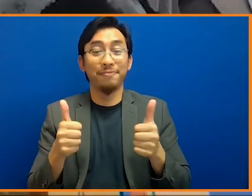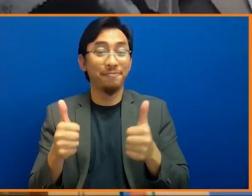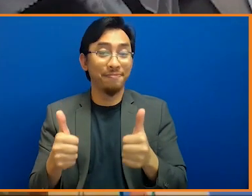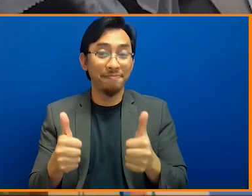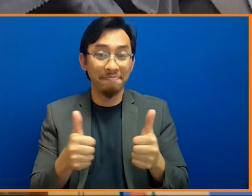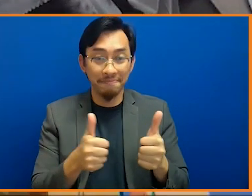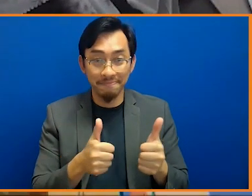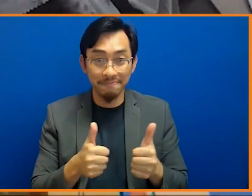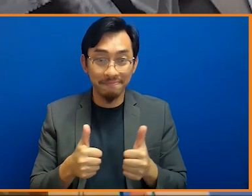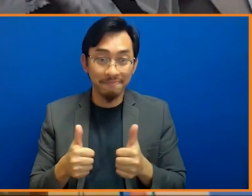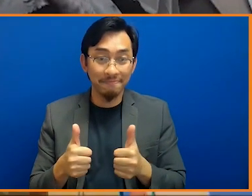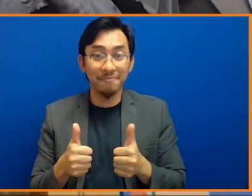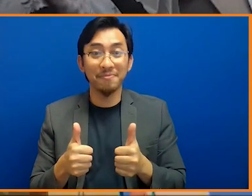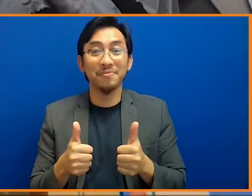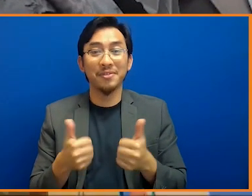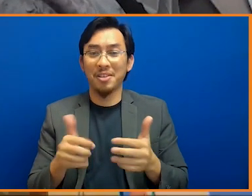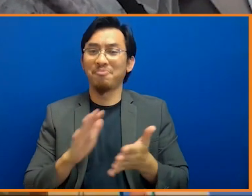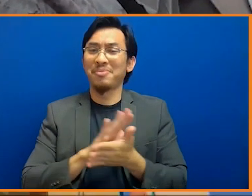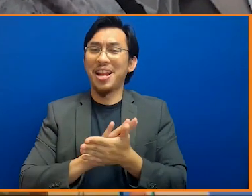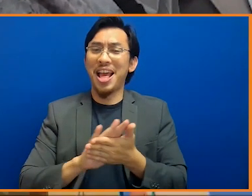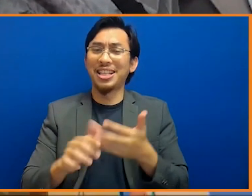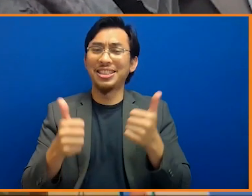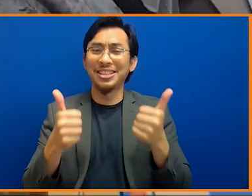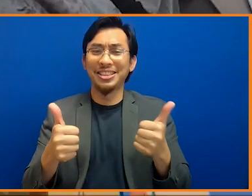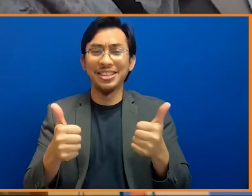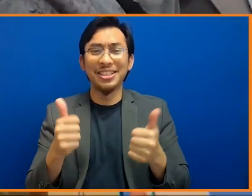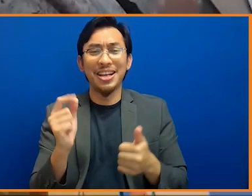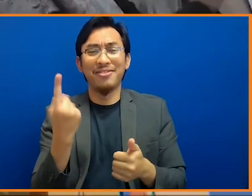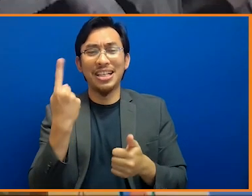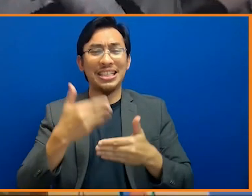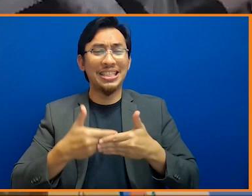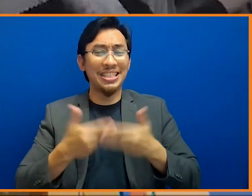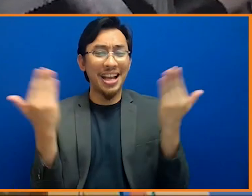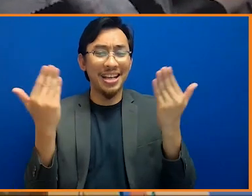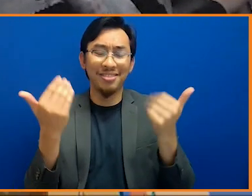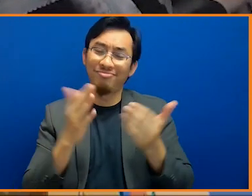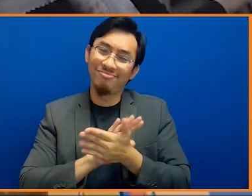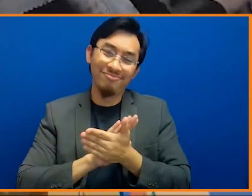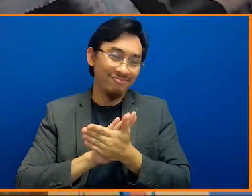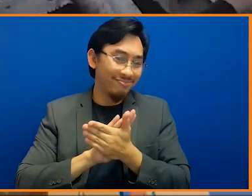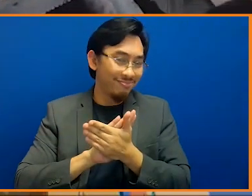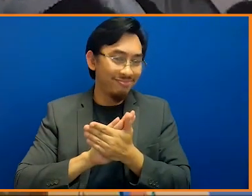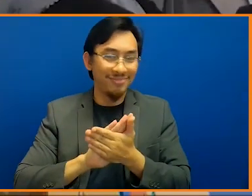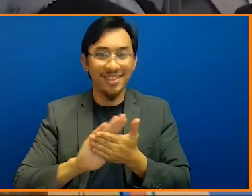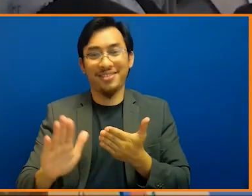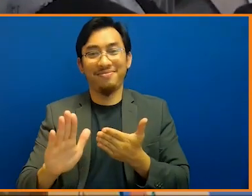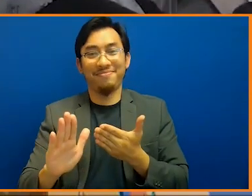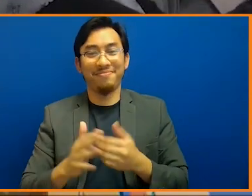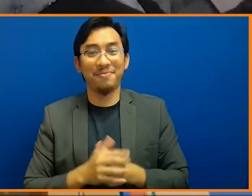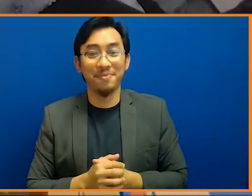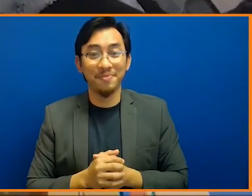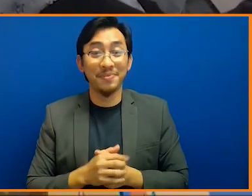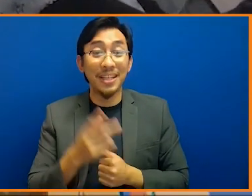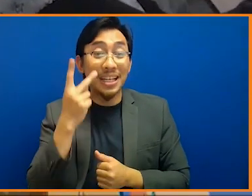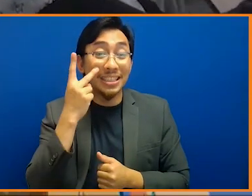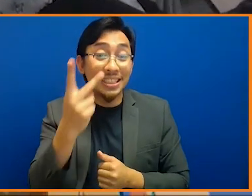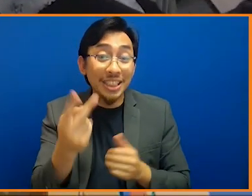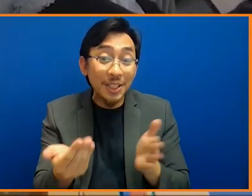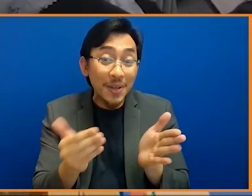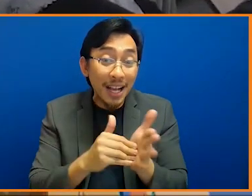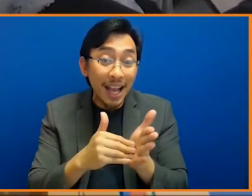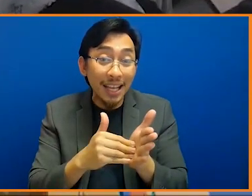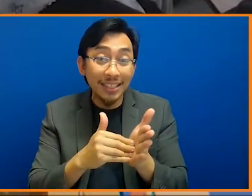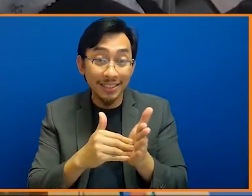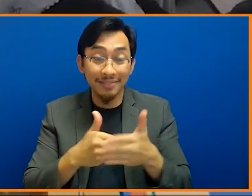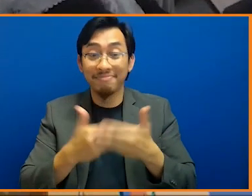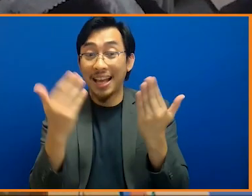Okay, do we got it? Very nice. Okay, so very nice, productive first day. We'll see